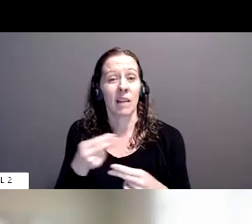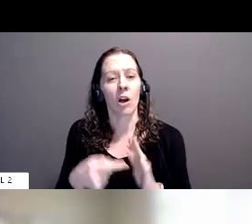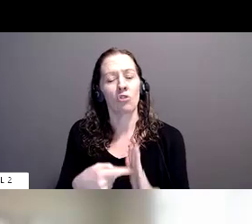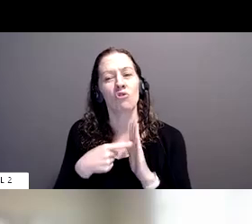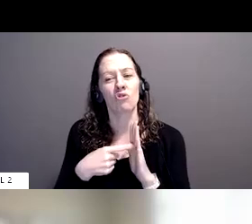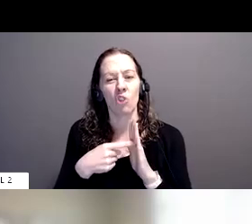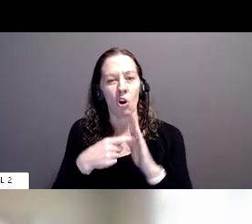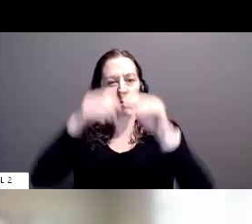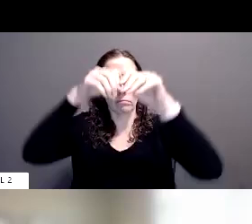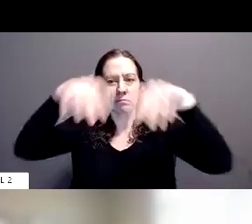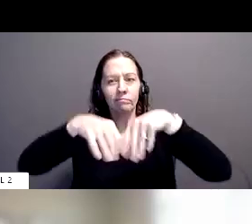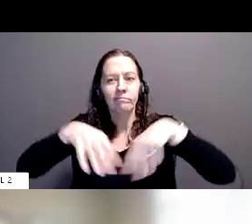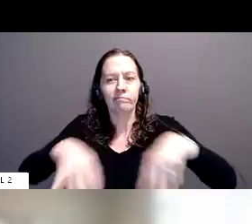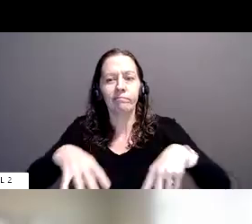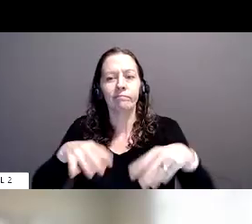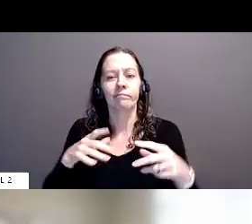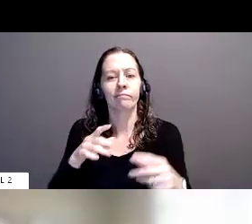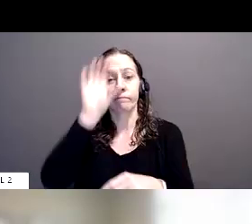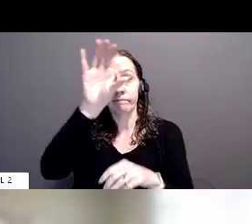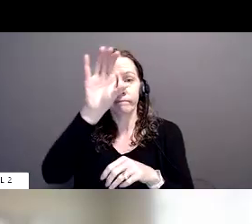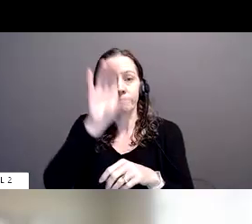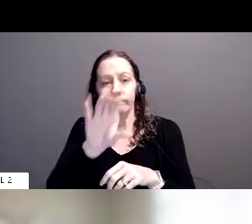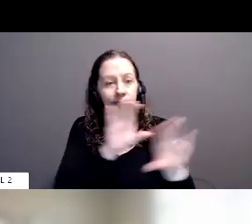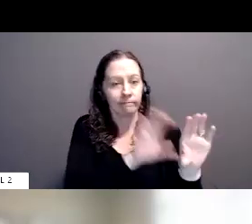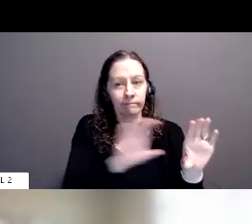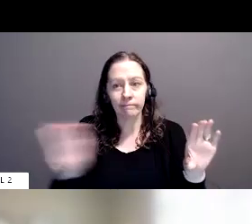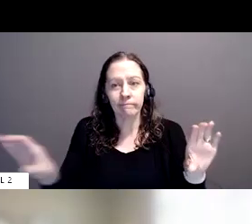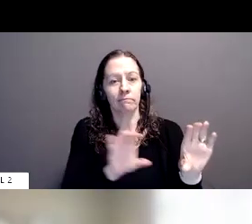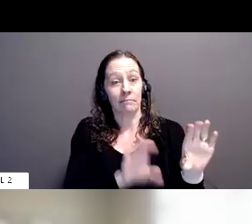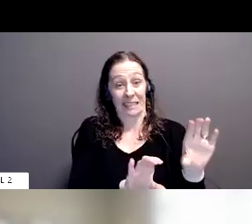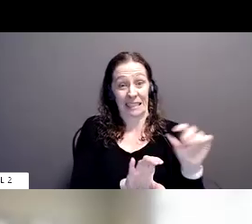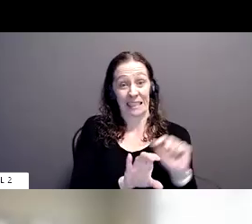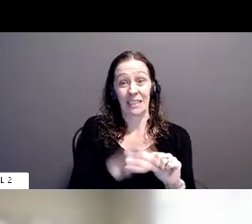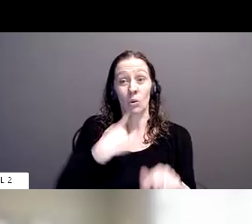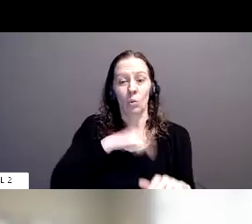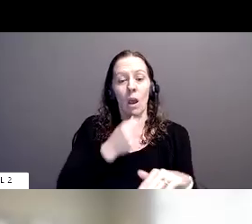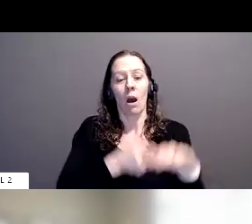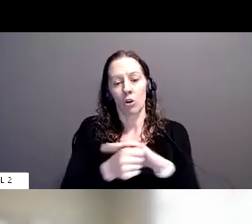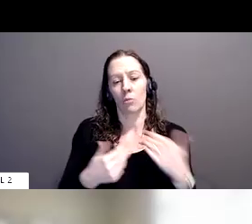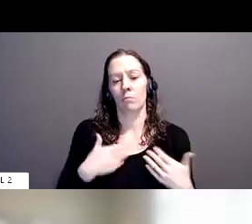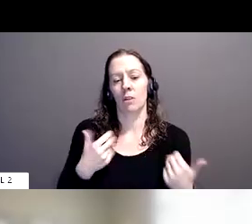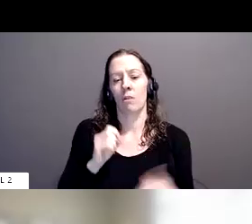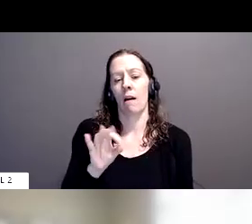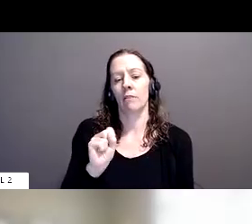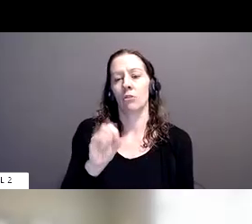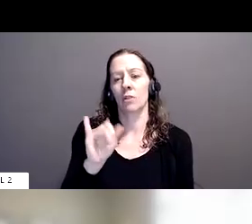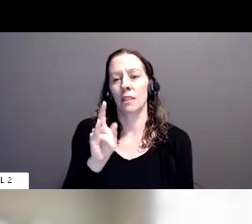org chart where we sit in. We sit under the Ministry of Solicitor General in Ontario,